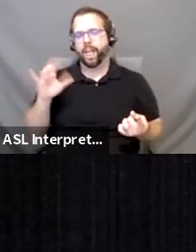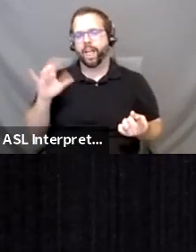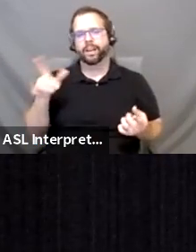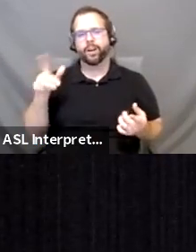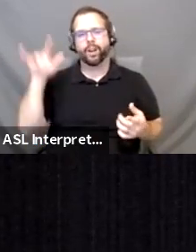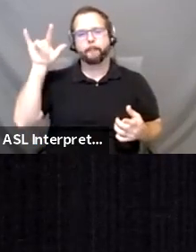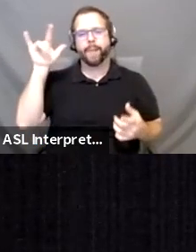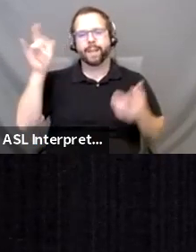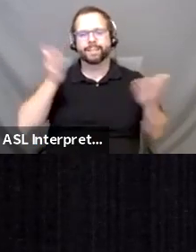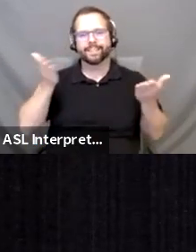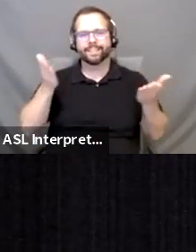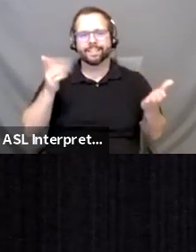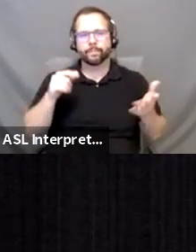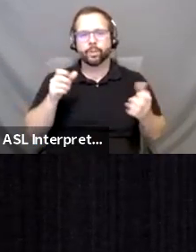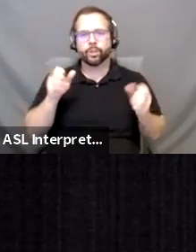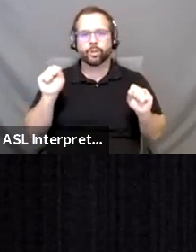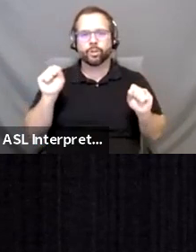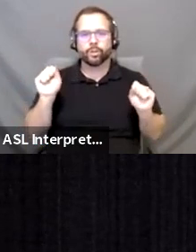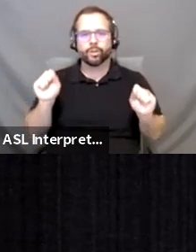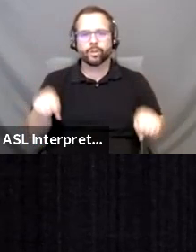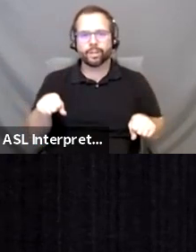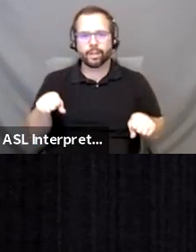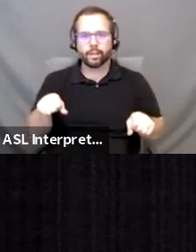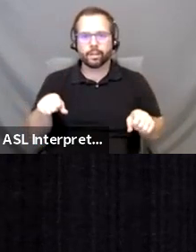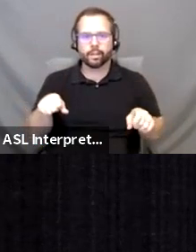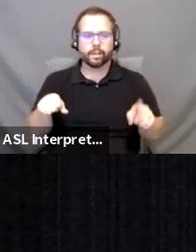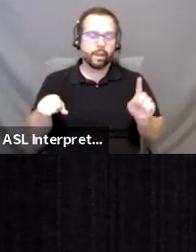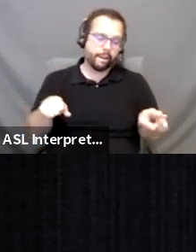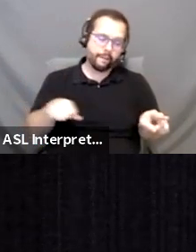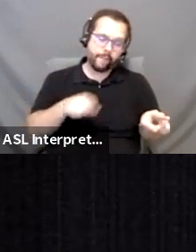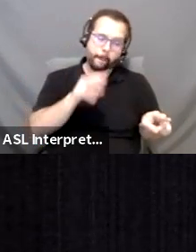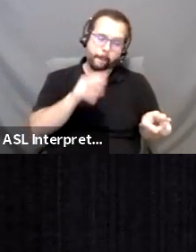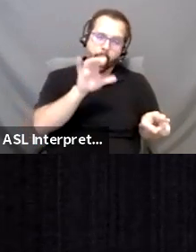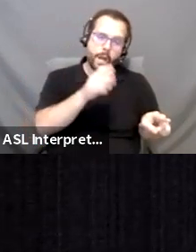And and then like, everybody just glazes over and it's like, when is this going to be done?